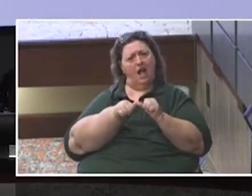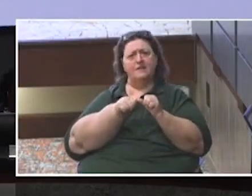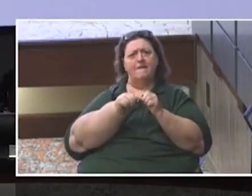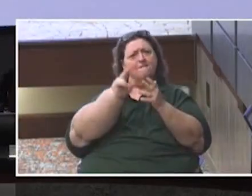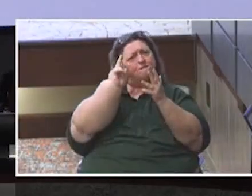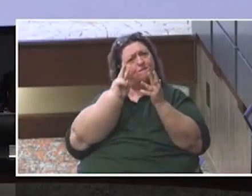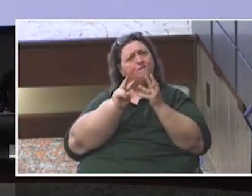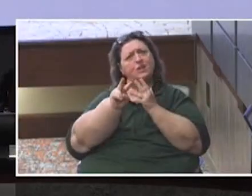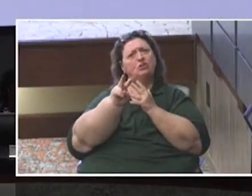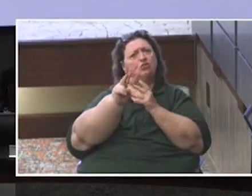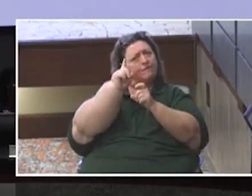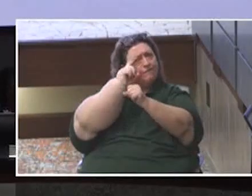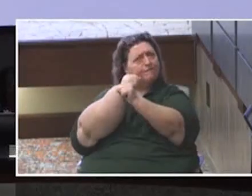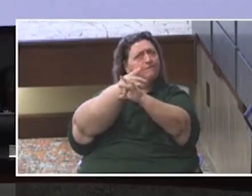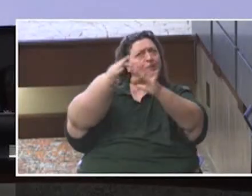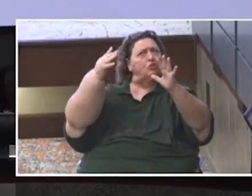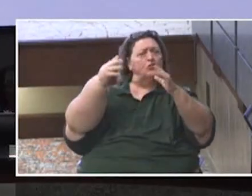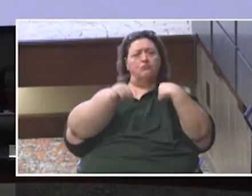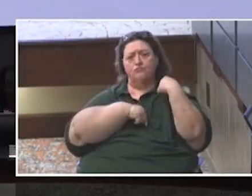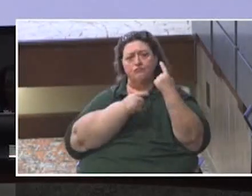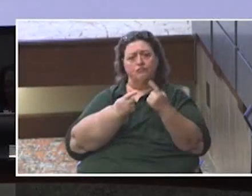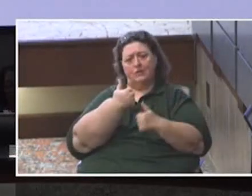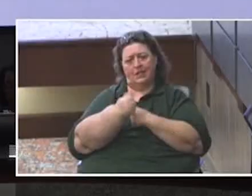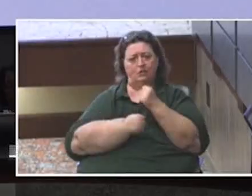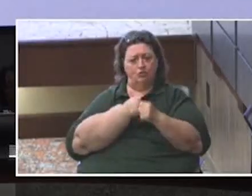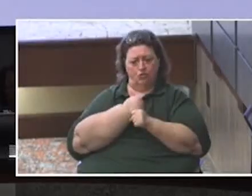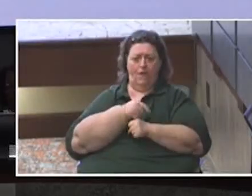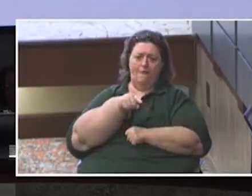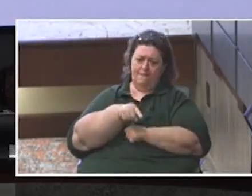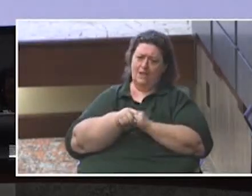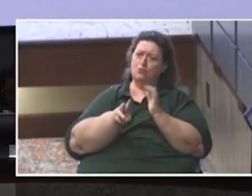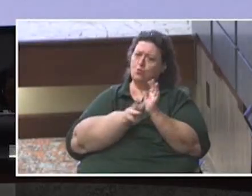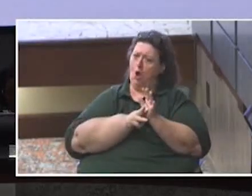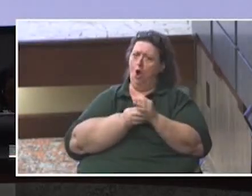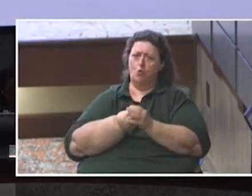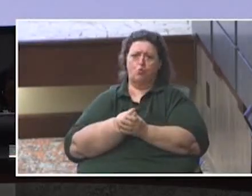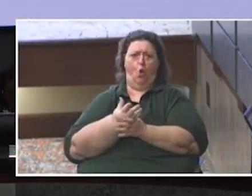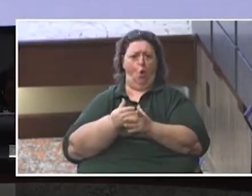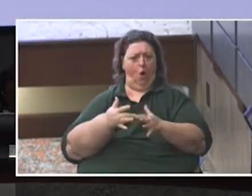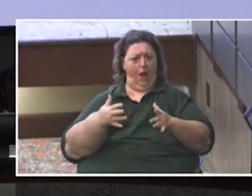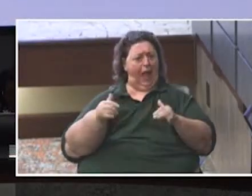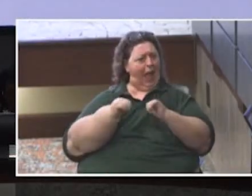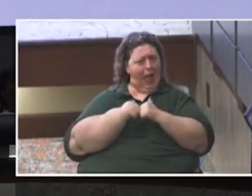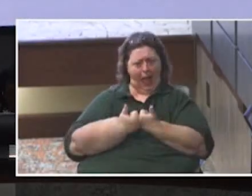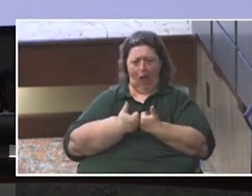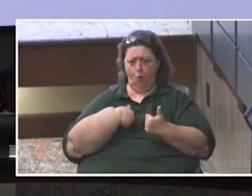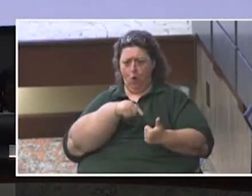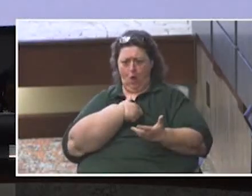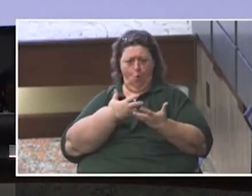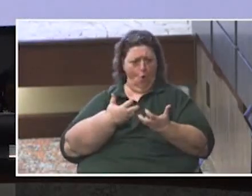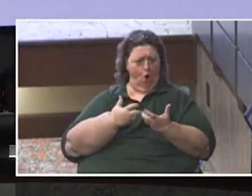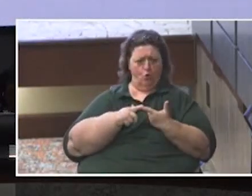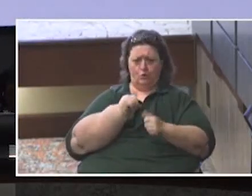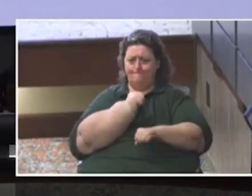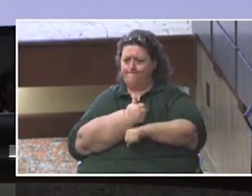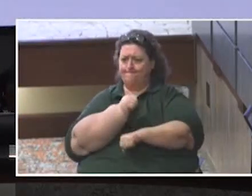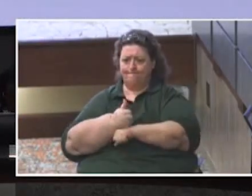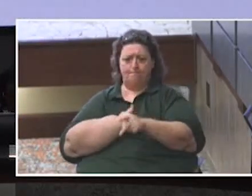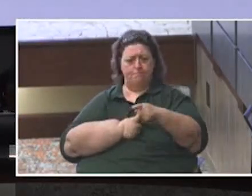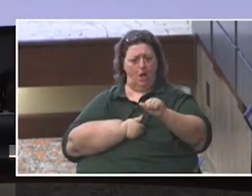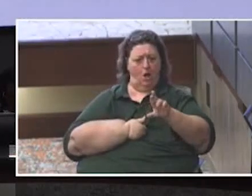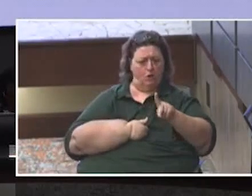that we've looked at over the past 10 years is as Waco has grown, how do we, one, focus on parks that we have, but